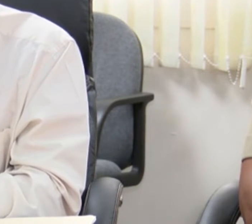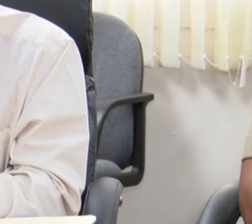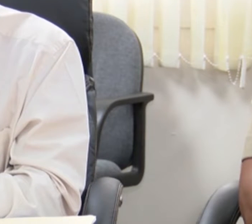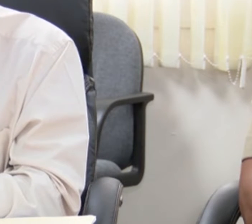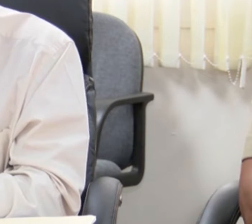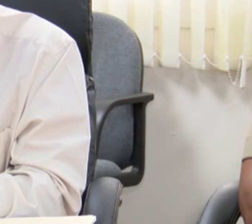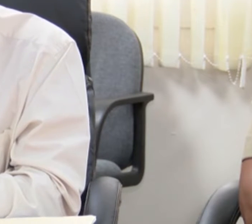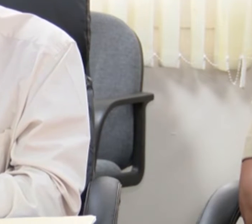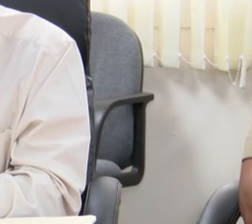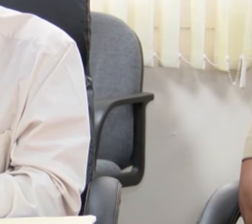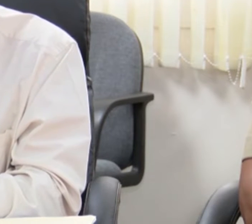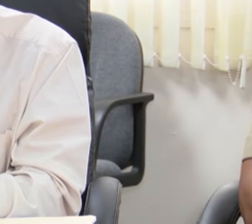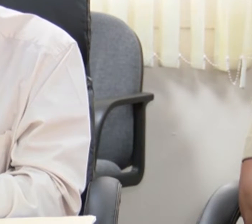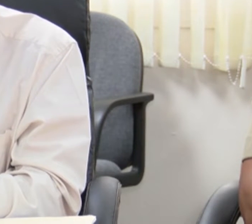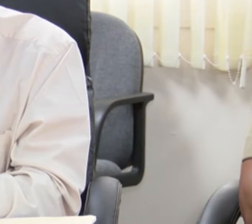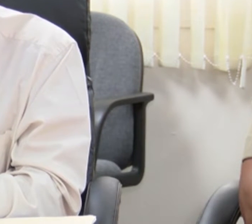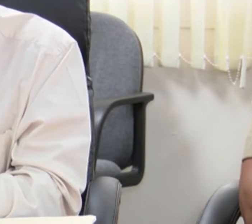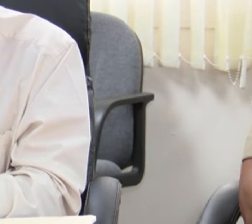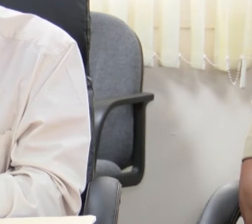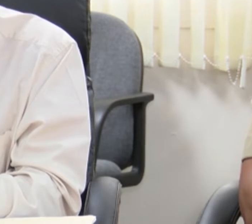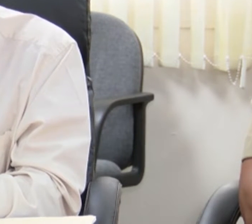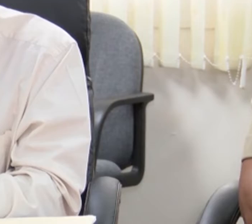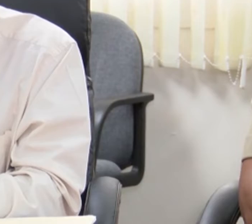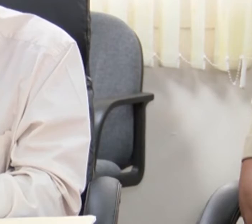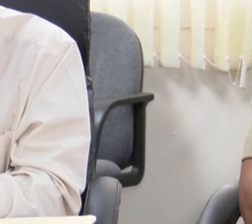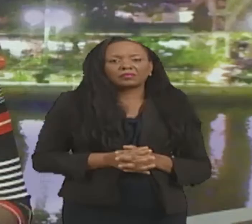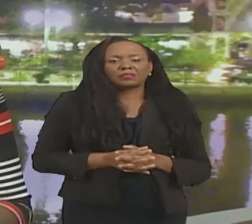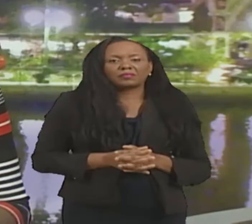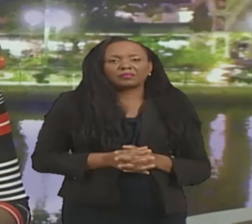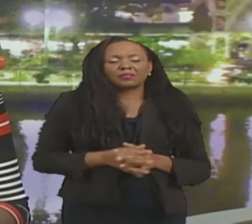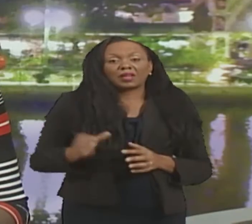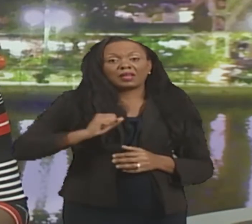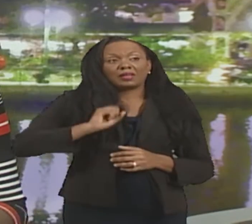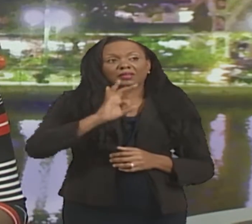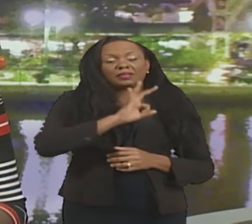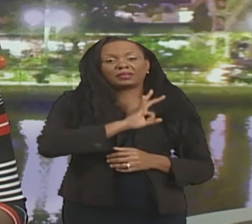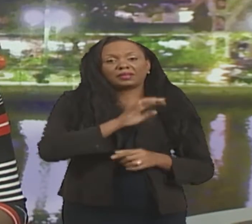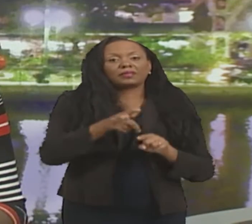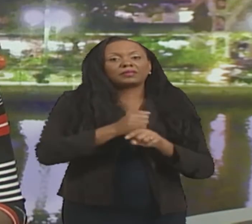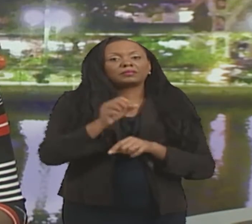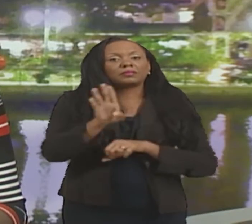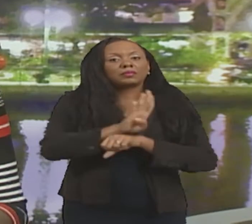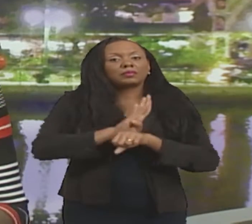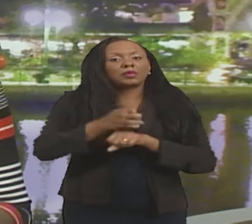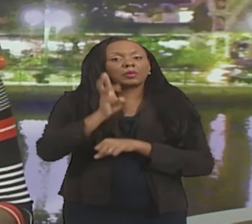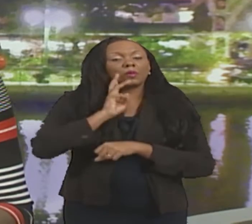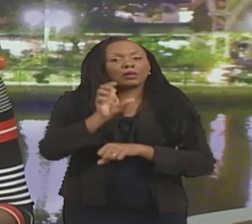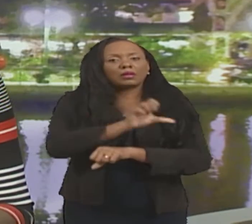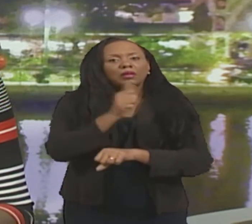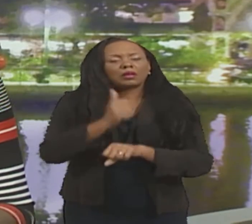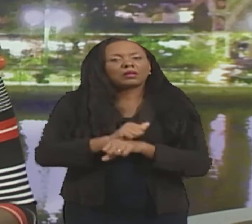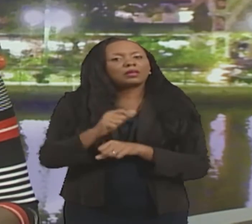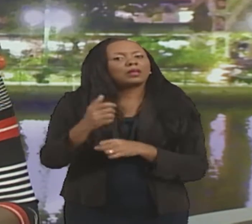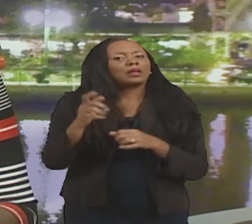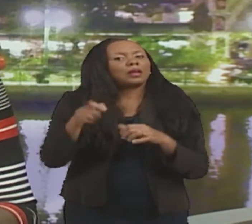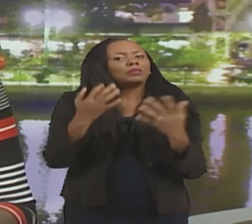all the players in the criminal justice system. Well, staff at the Barbados Water Authority will have to wait a while longer to find